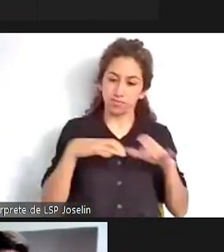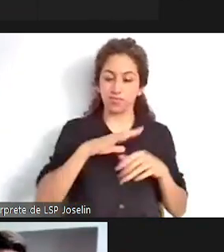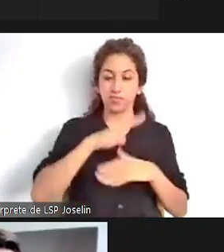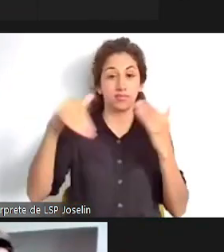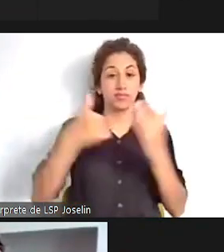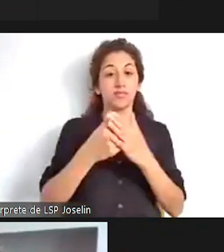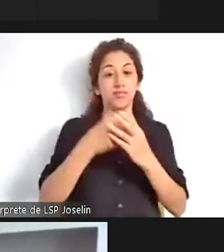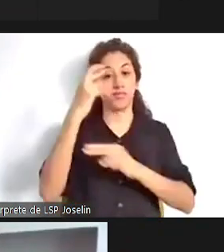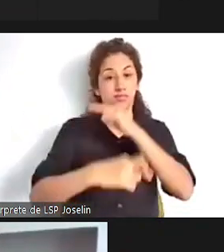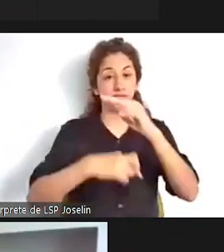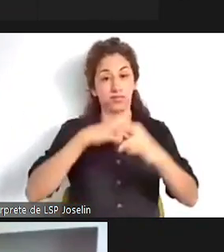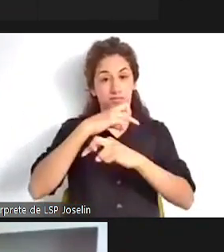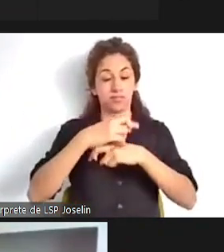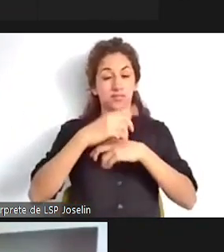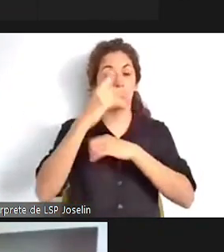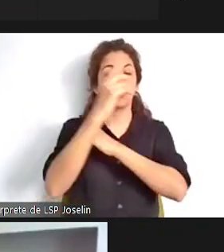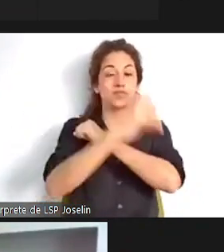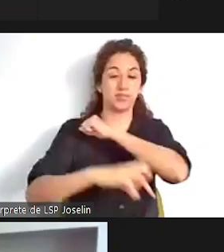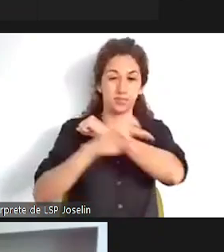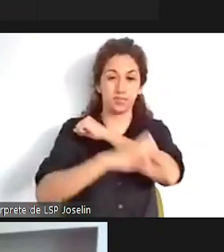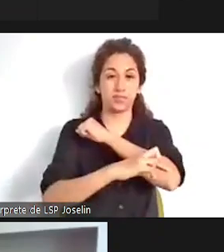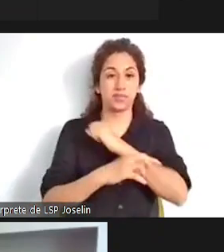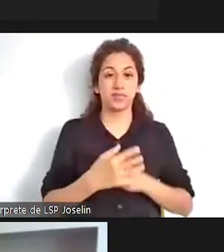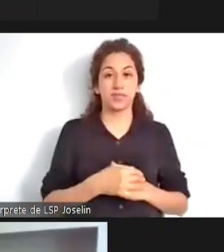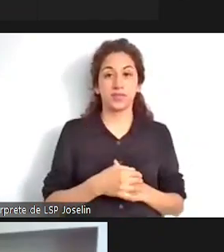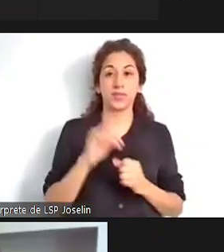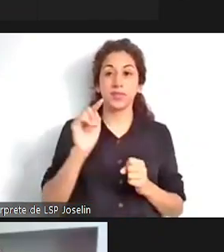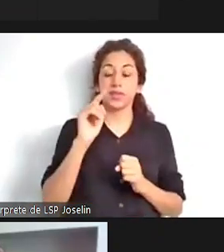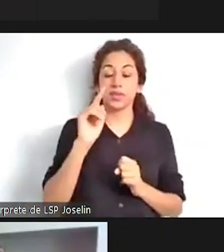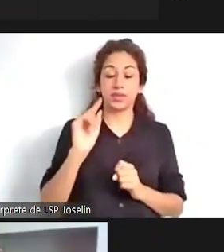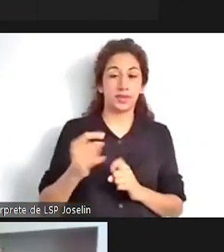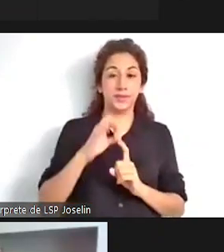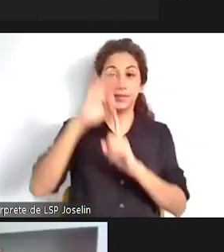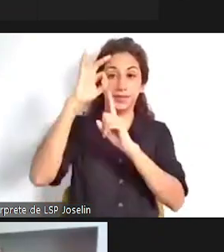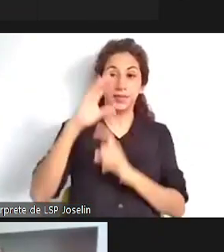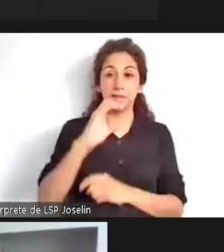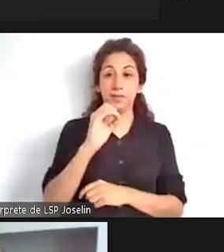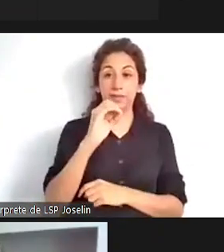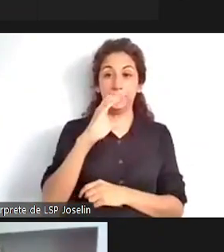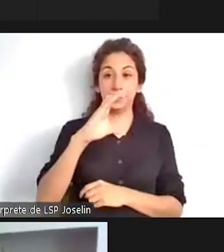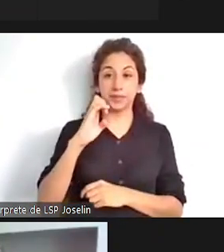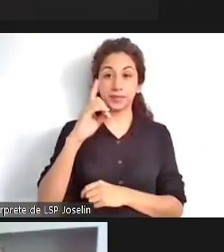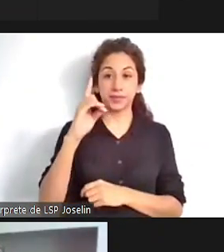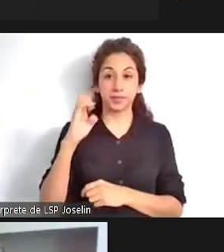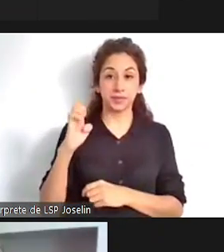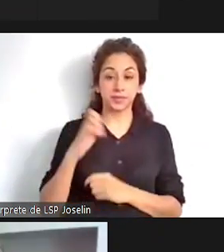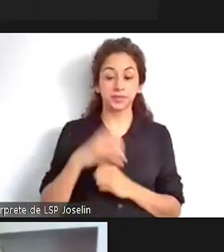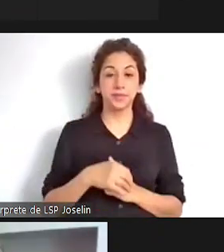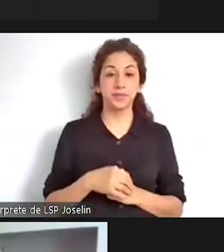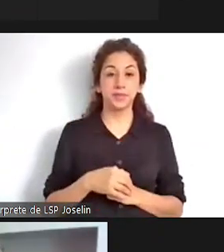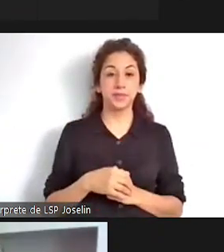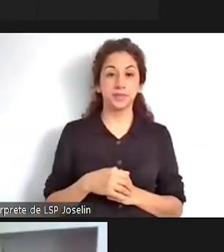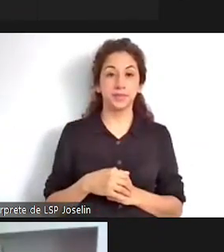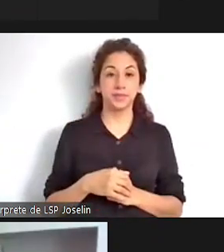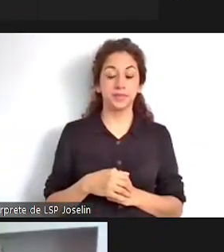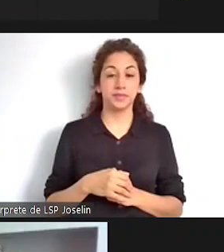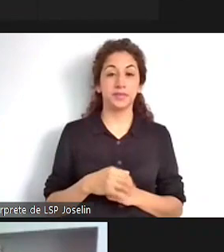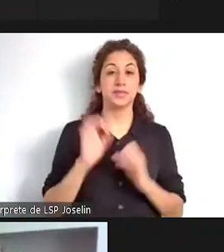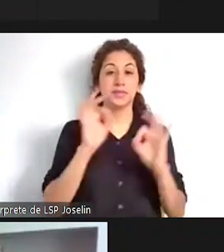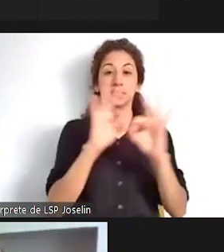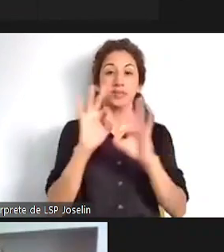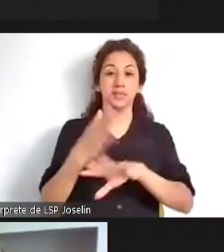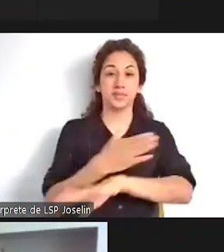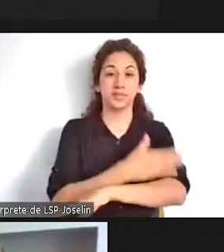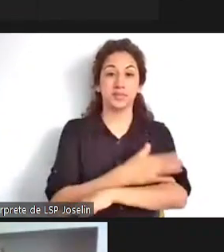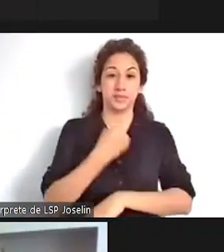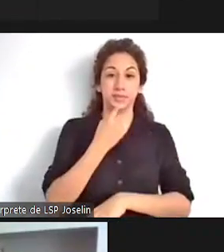precisely that is a one of the major functions of the oecd and as